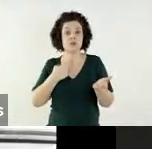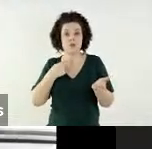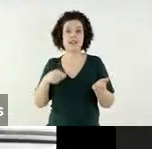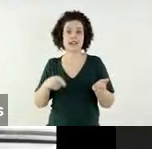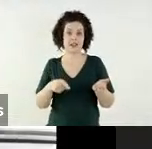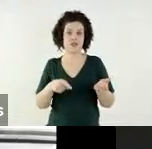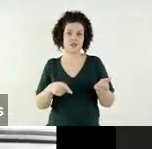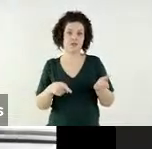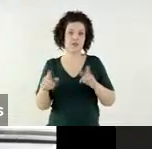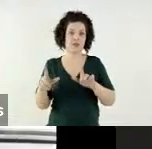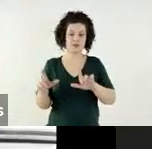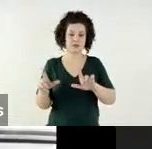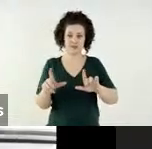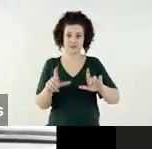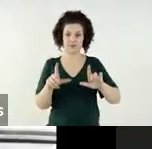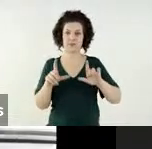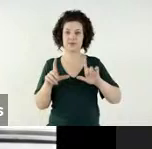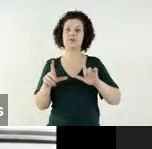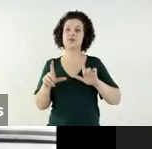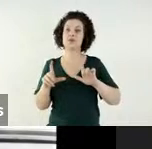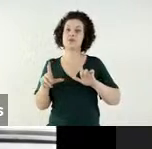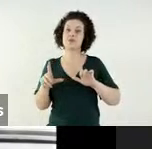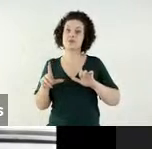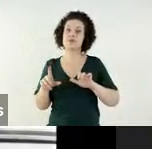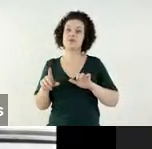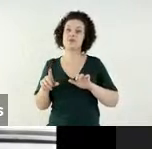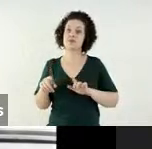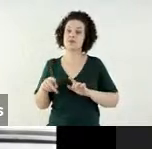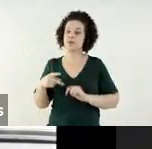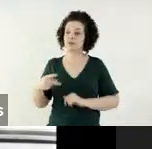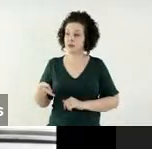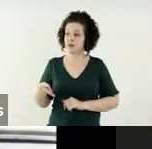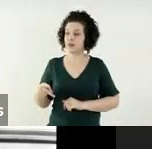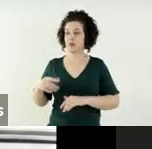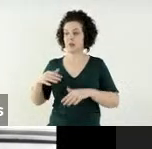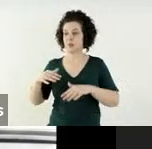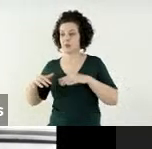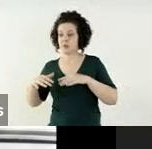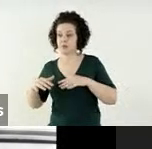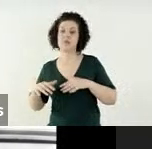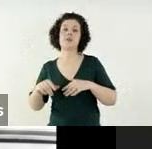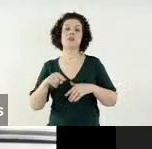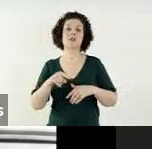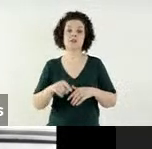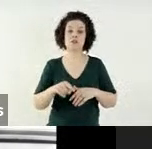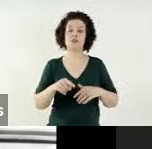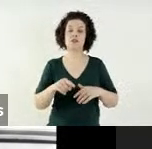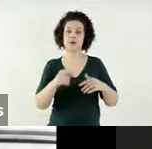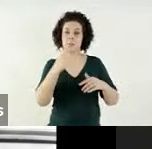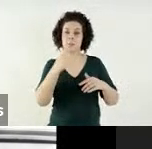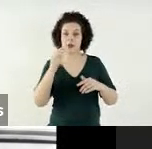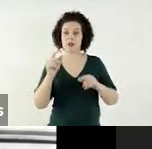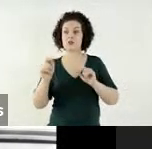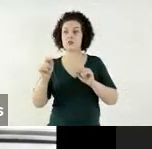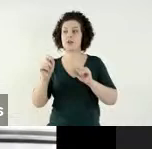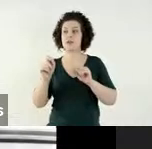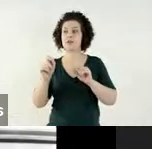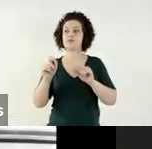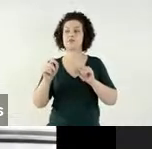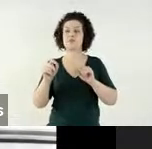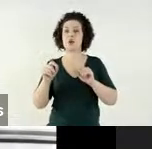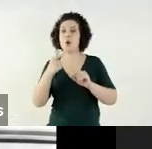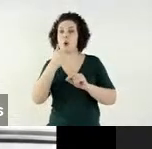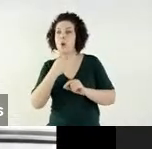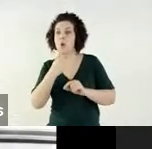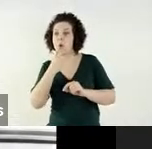moving, so long used as a tool to project male desire upon and through female bodies, is destabilized